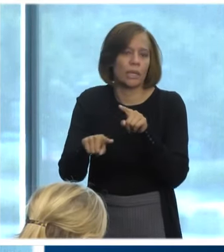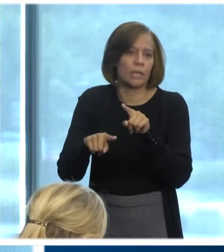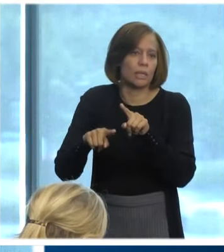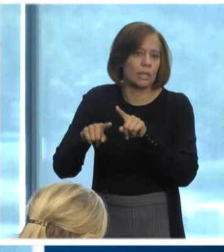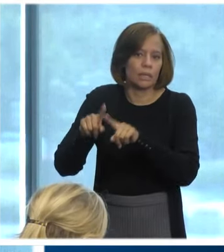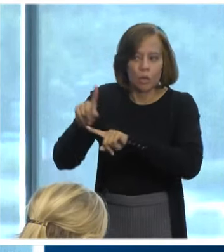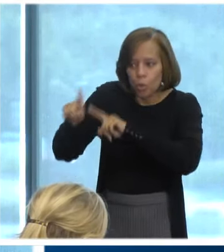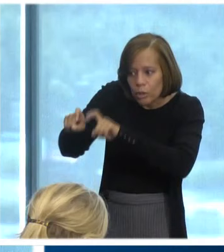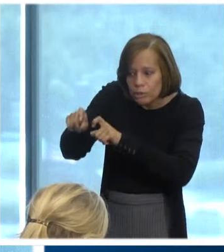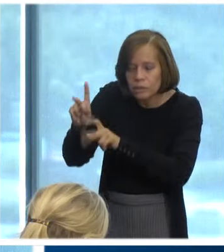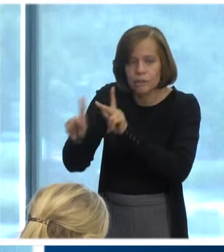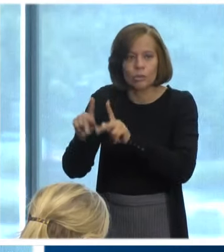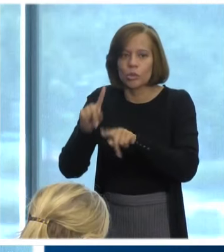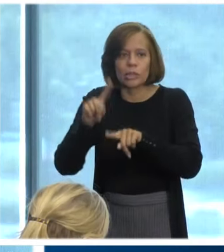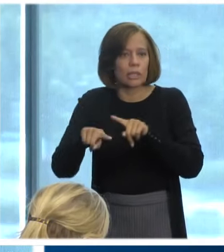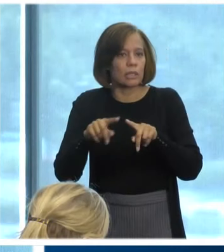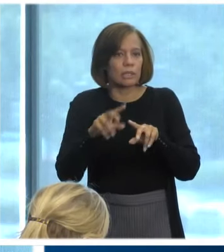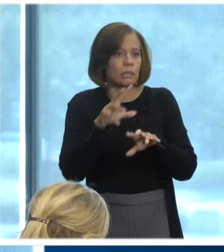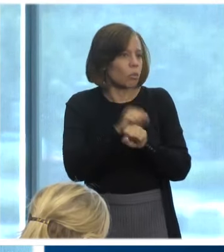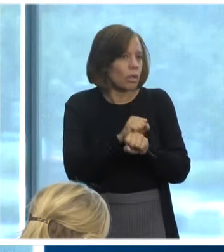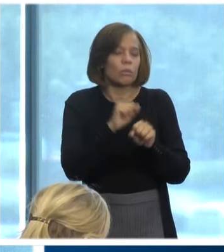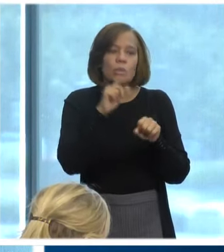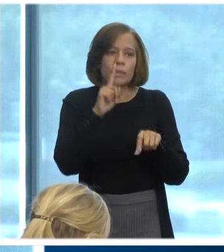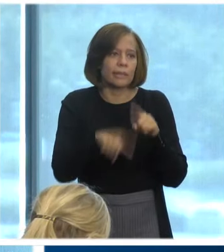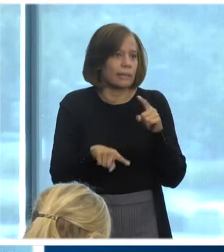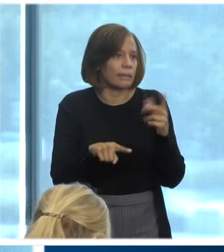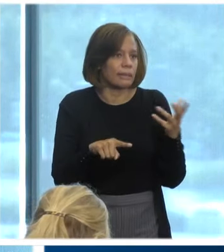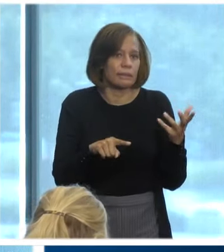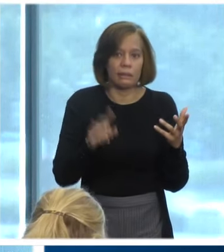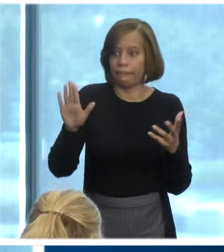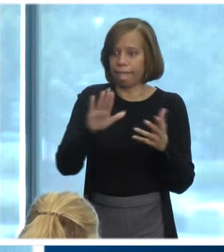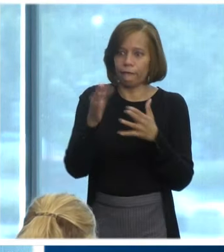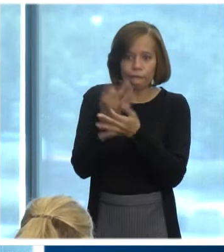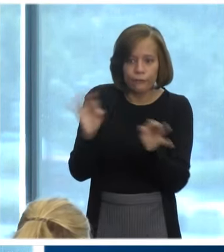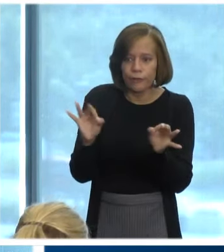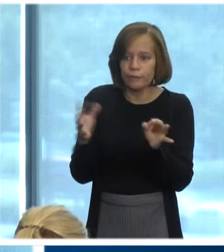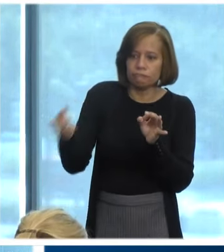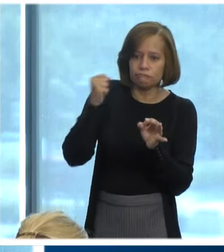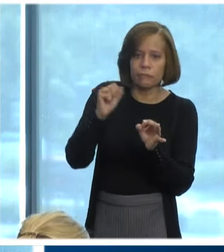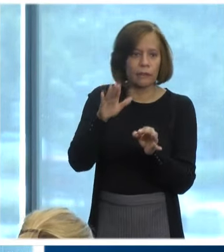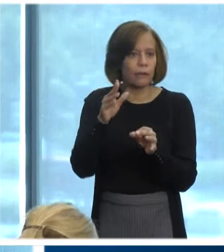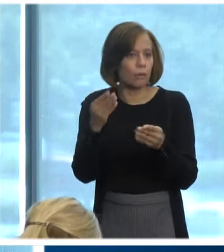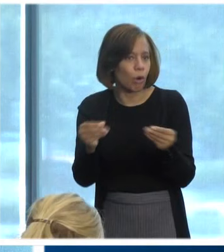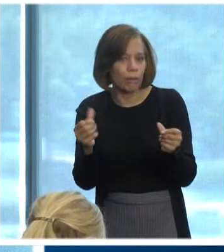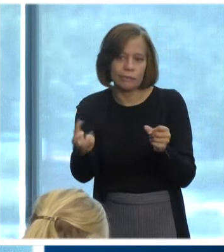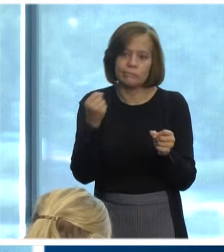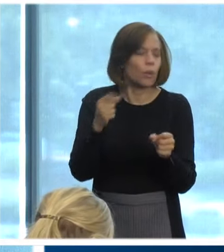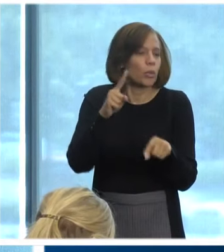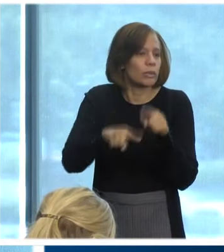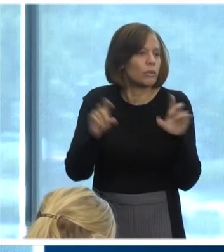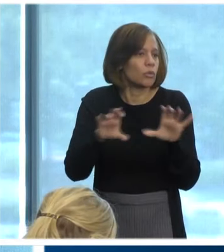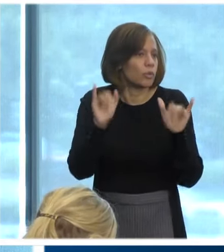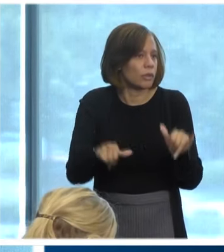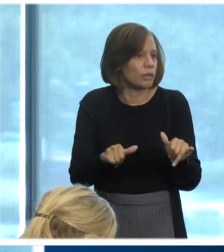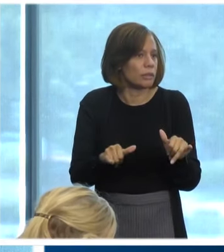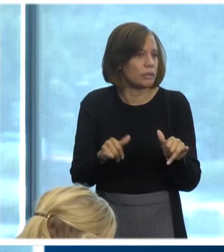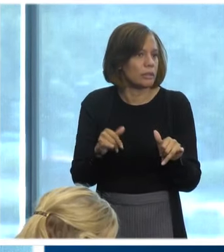We cannot arrest them. We can't take away their freedom or their property, and ultimately cannot